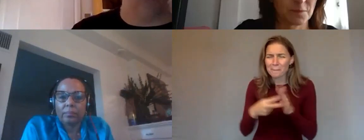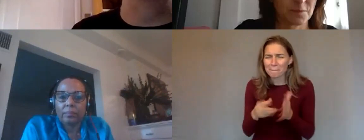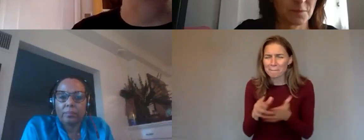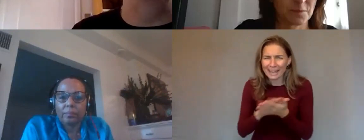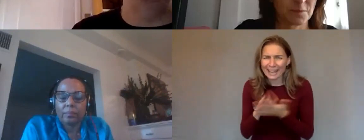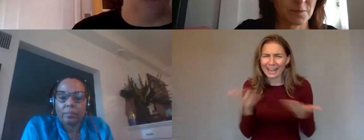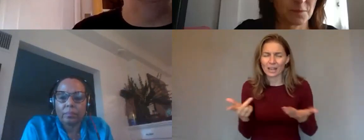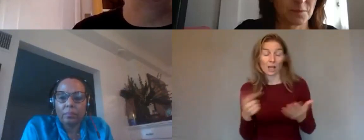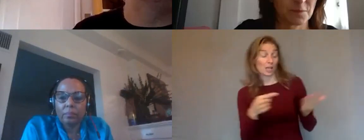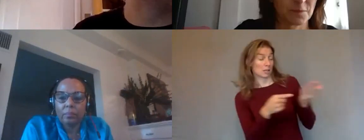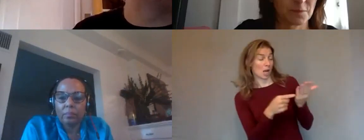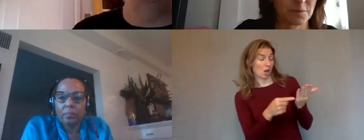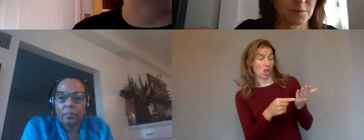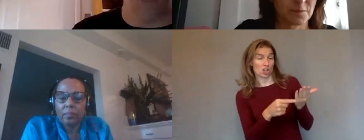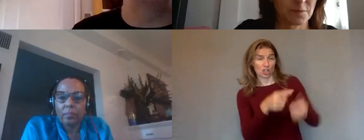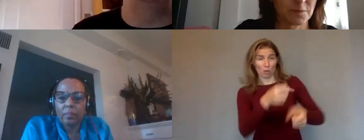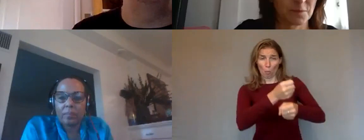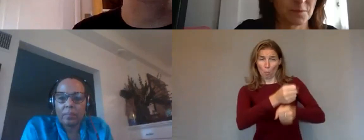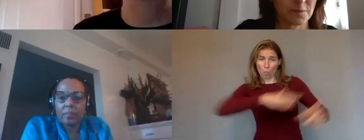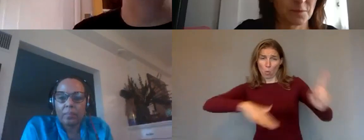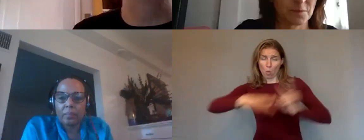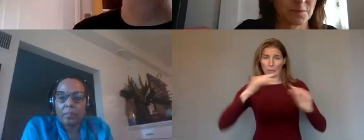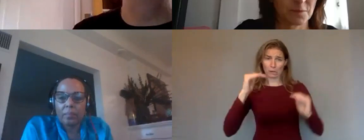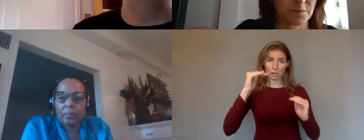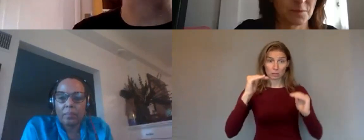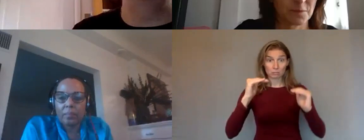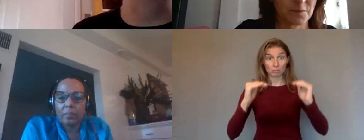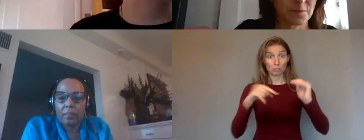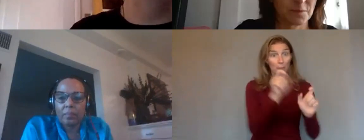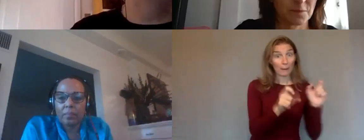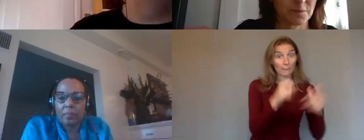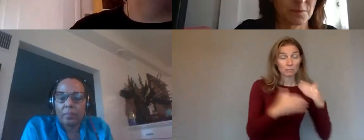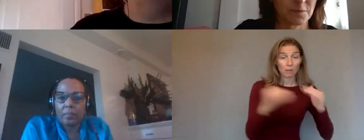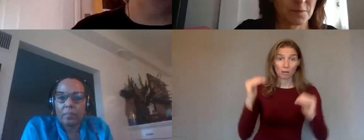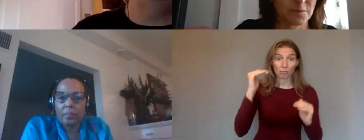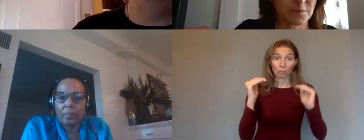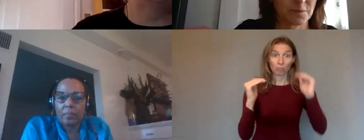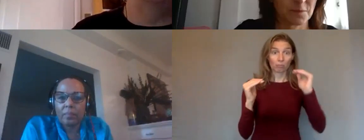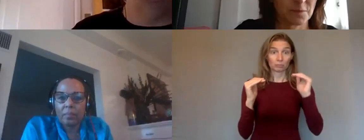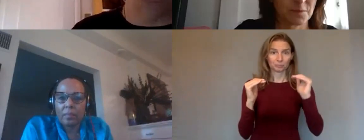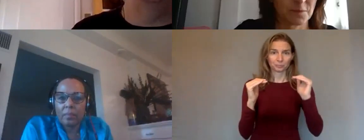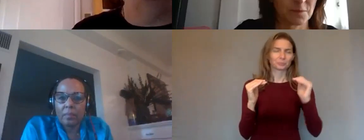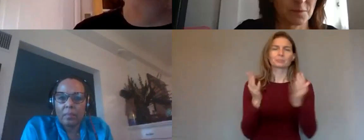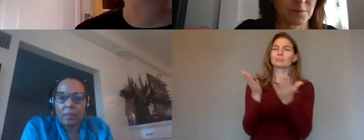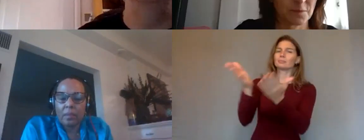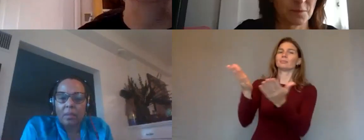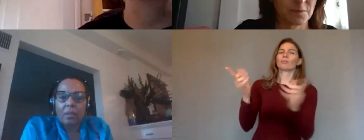as a leveler in the employment space for people with disabilities. Charlotte, where would you start with